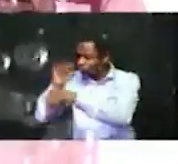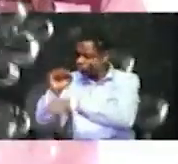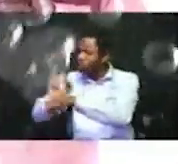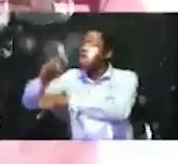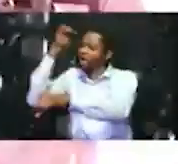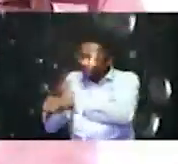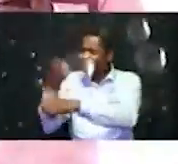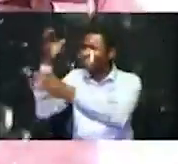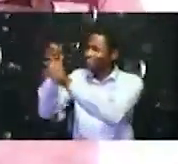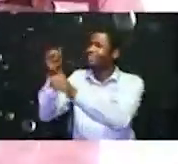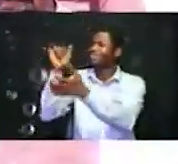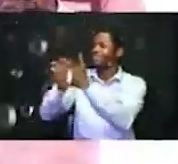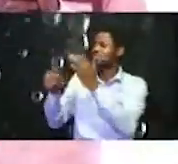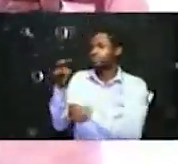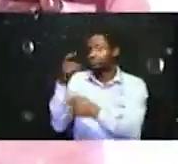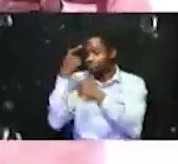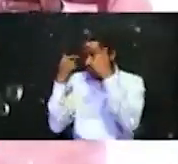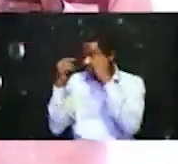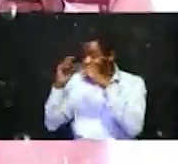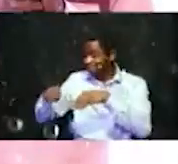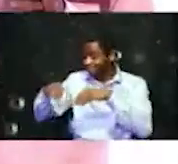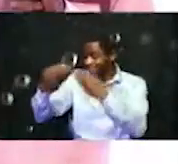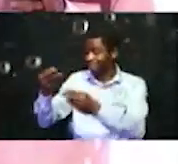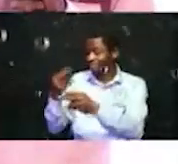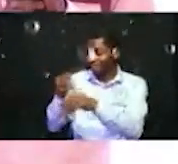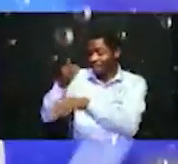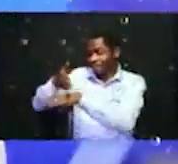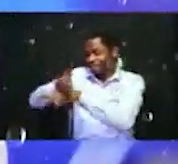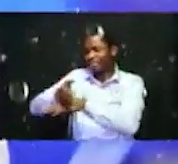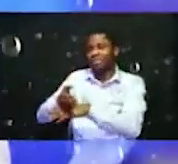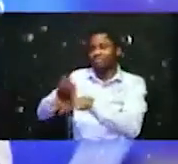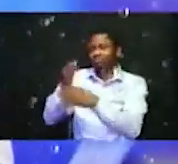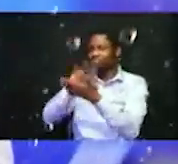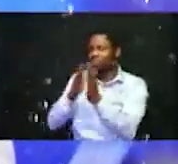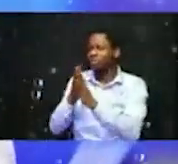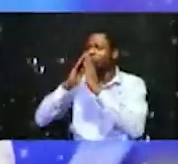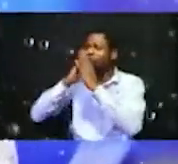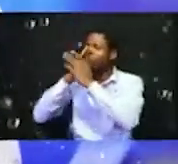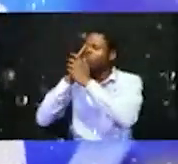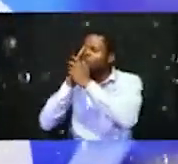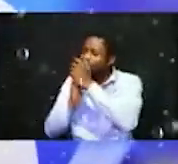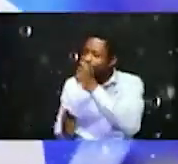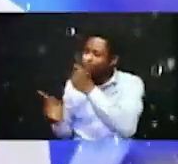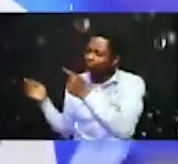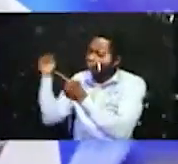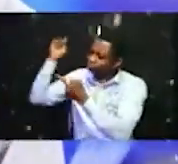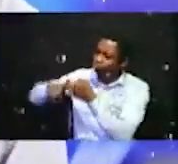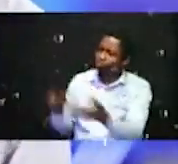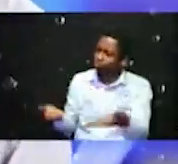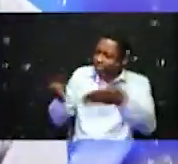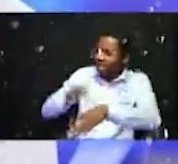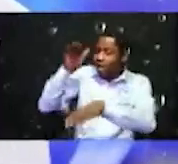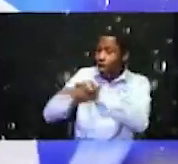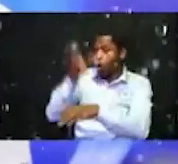For he was given a name after he has humbled himself even to death on the cross.